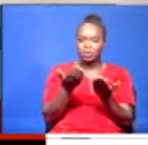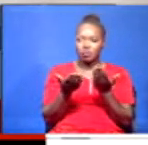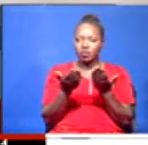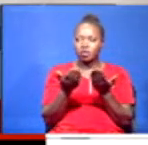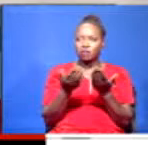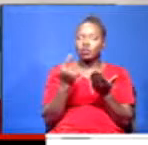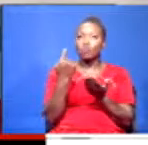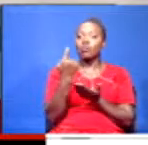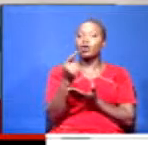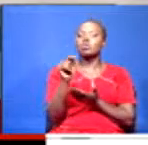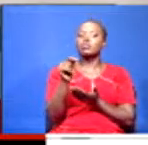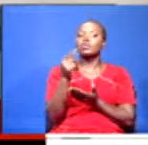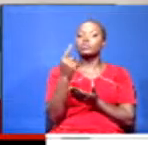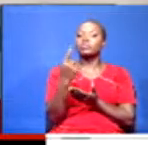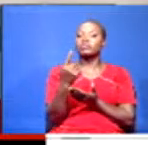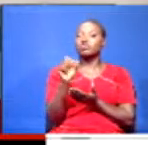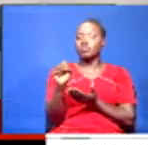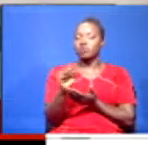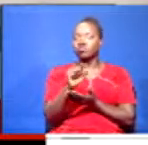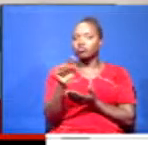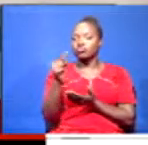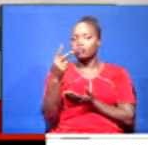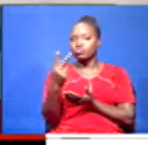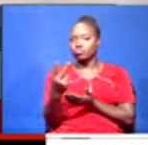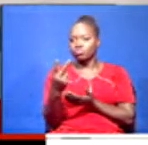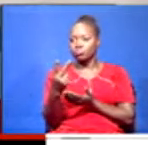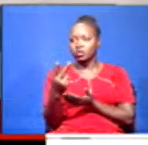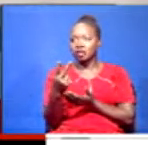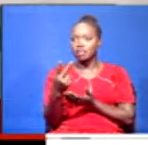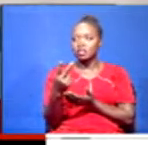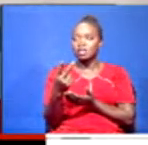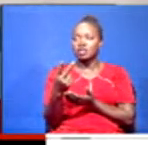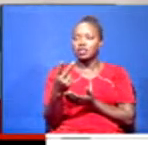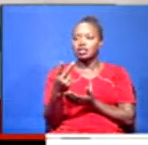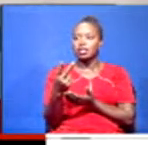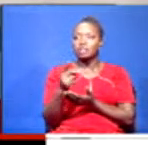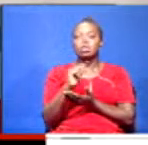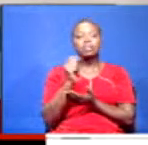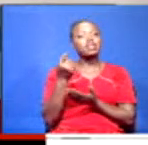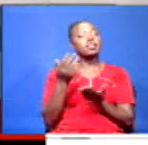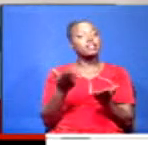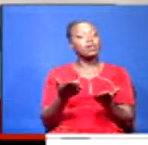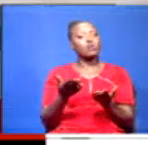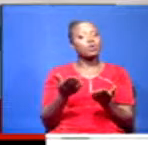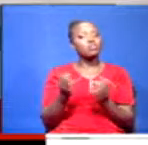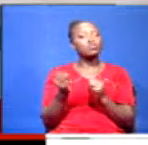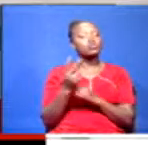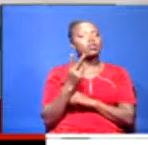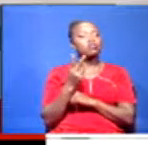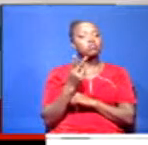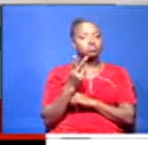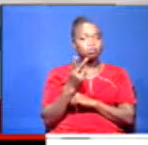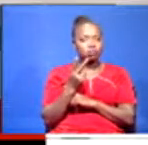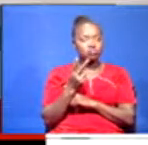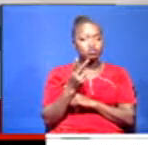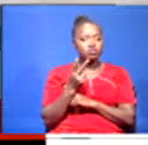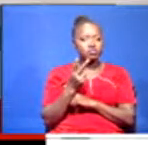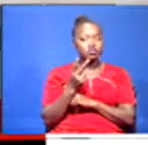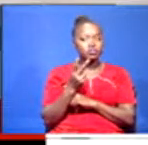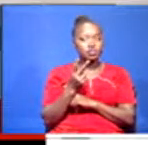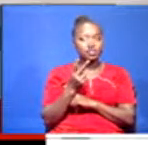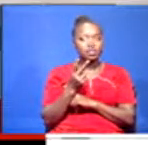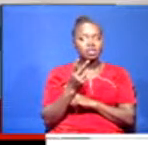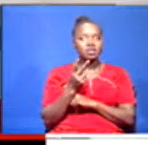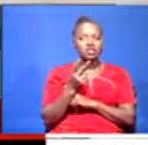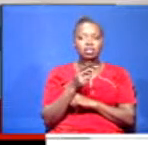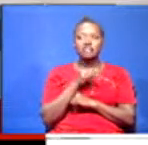1.5 to 2. The tariff for solar in this country is 12. And that's why then it's not so much